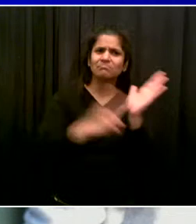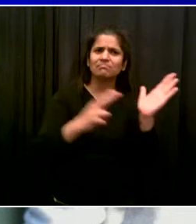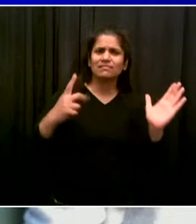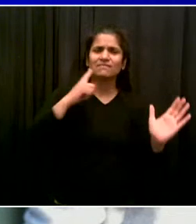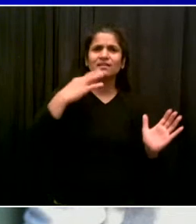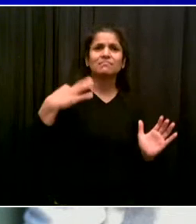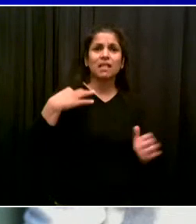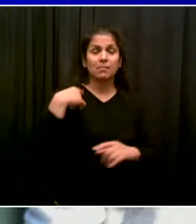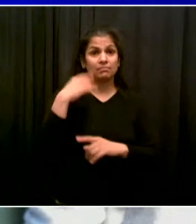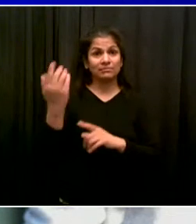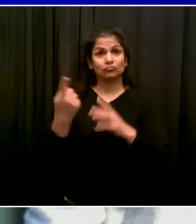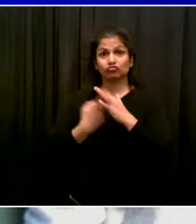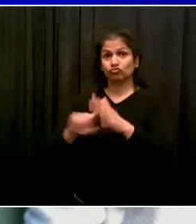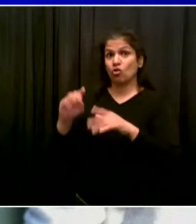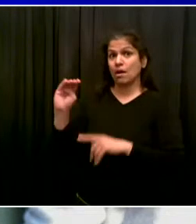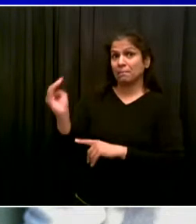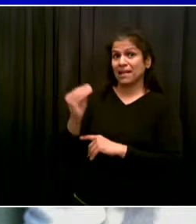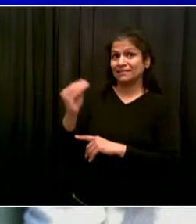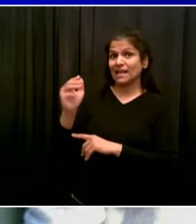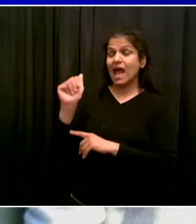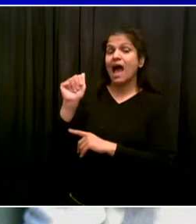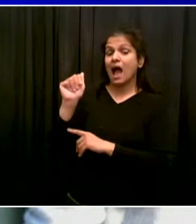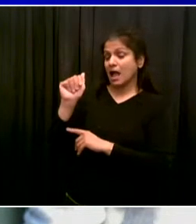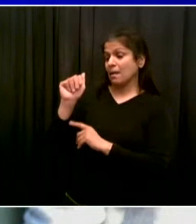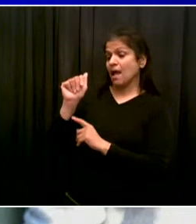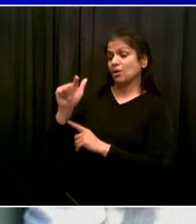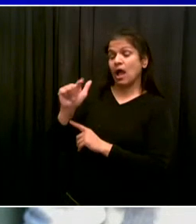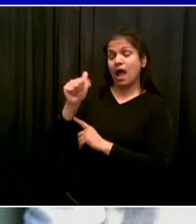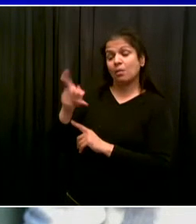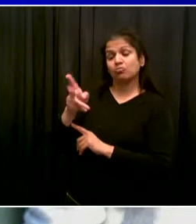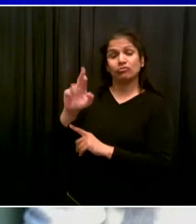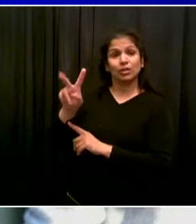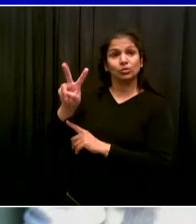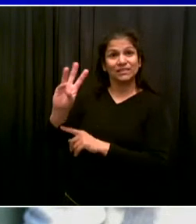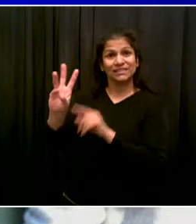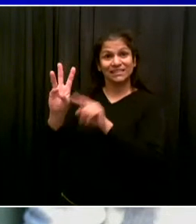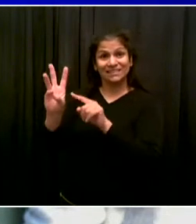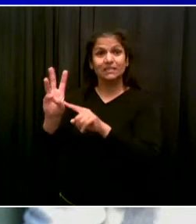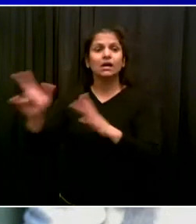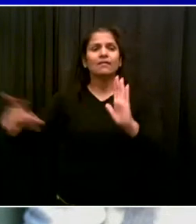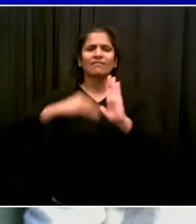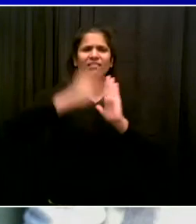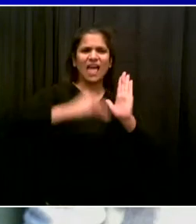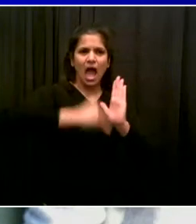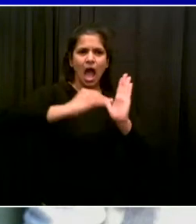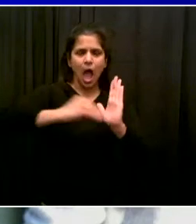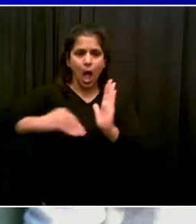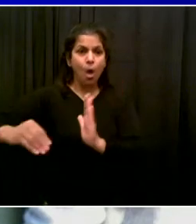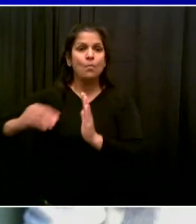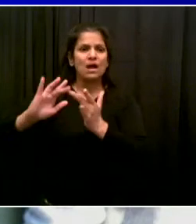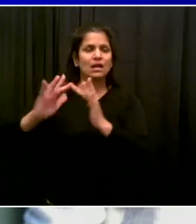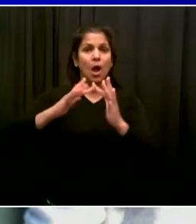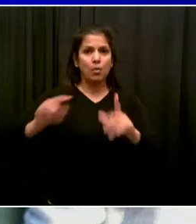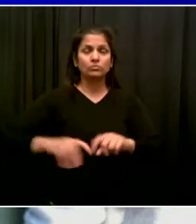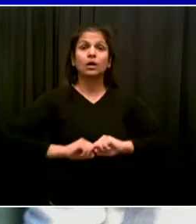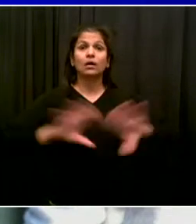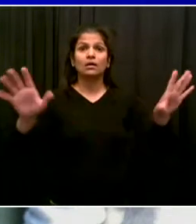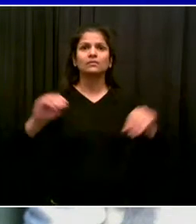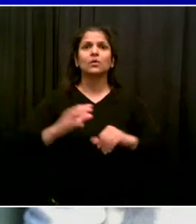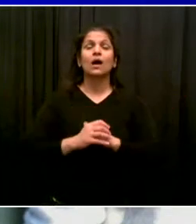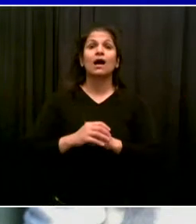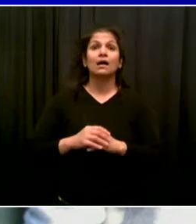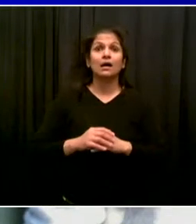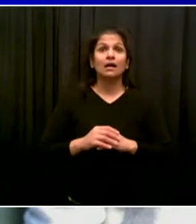for programs at the K-8 level, and we'll be doing applications for kids in high school soon